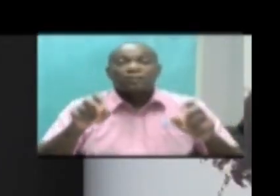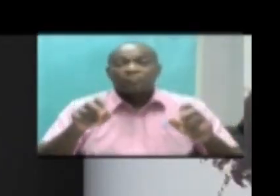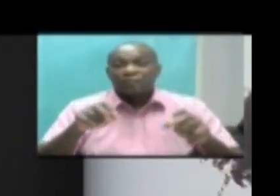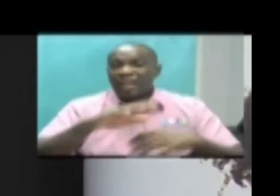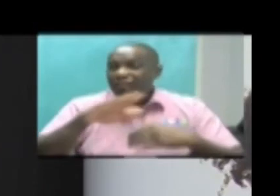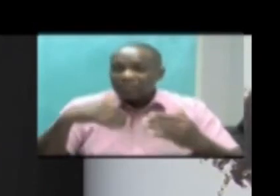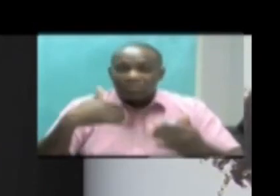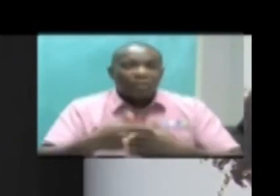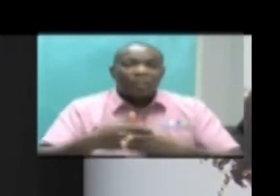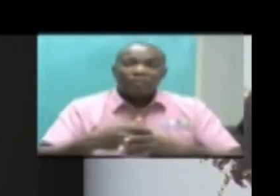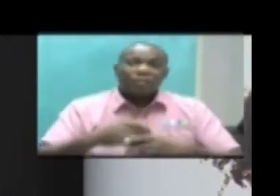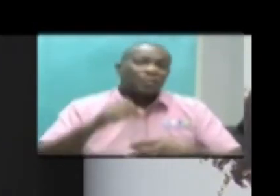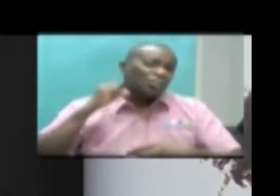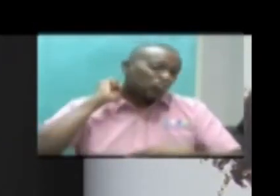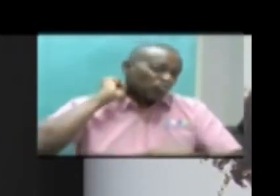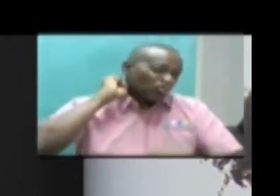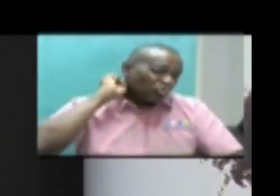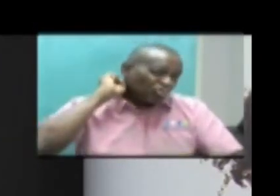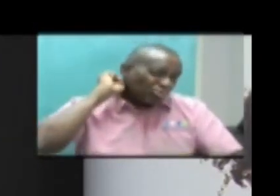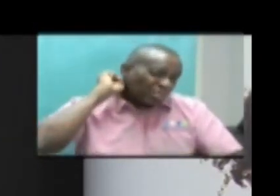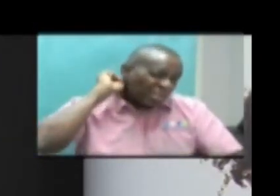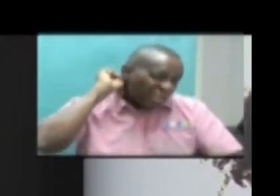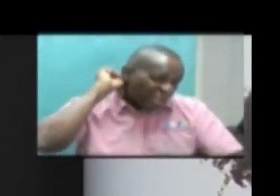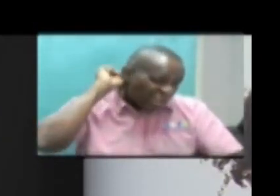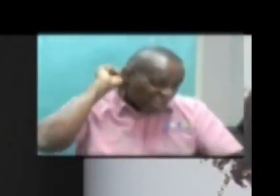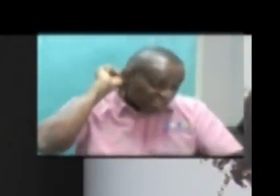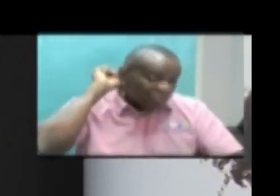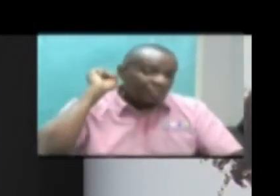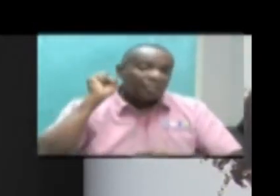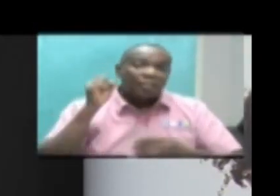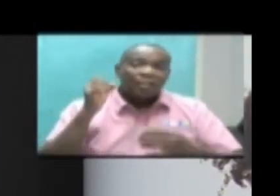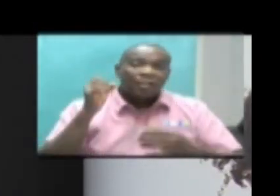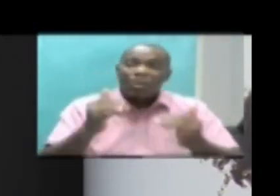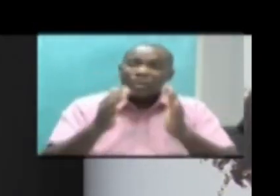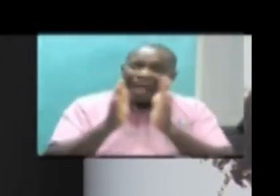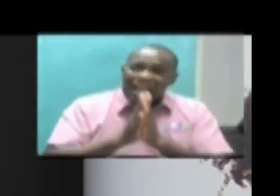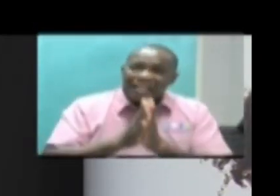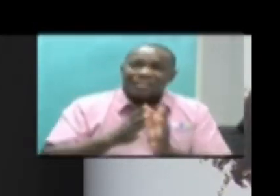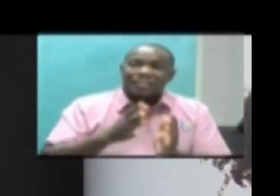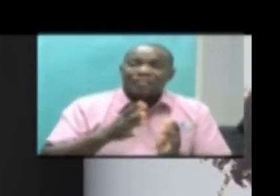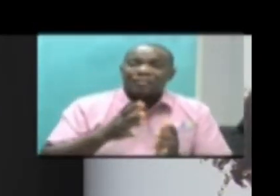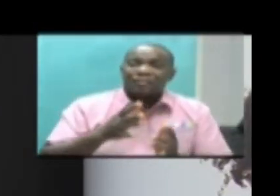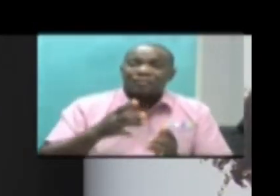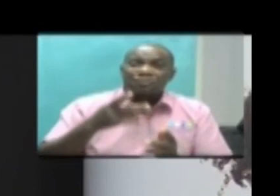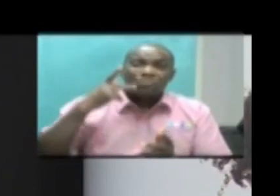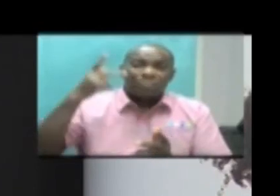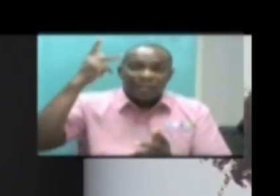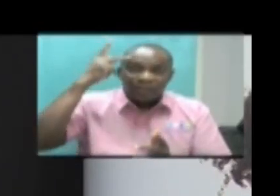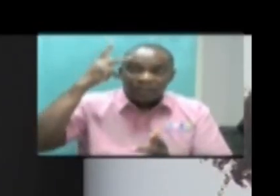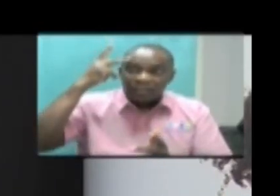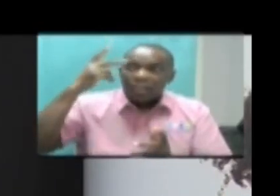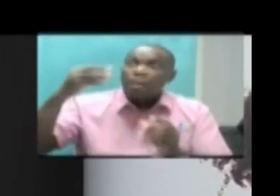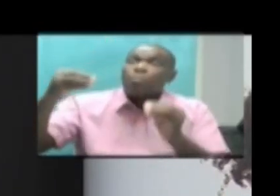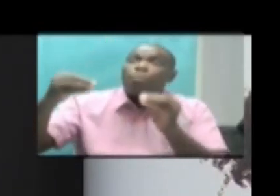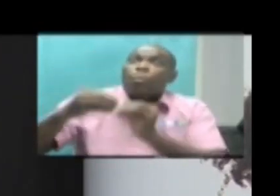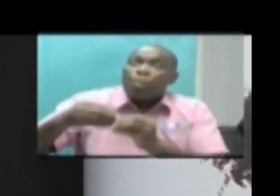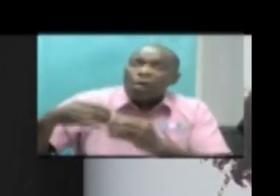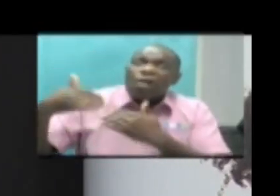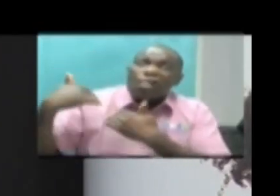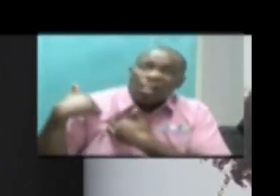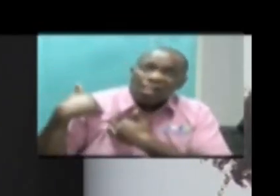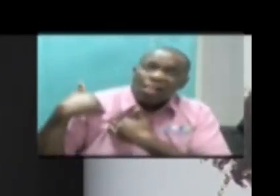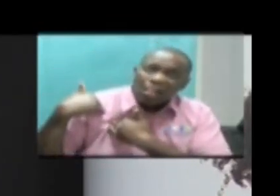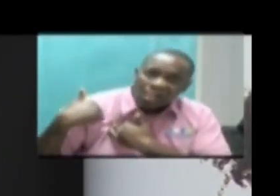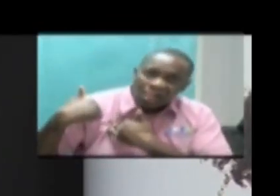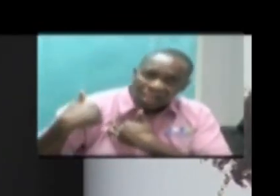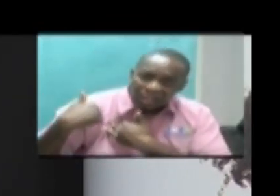It sounds like we're asking parents to do even more, and parents are juggling plenty. Yeah. What we're describing